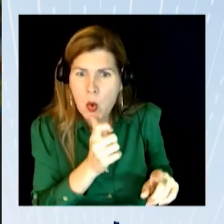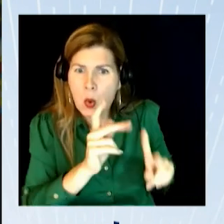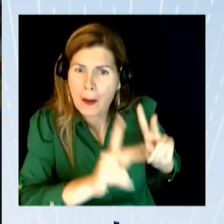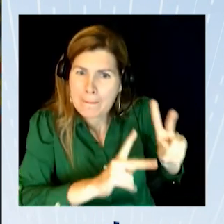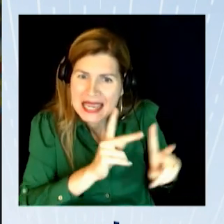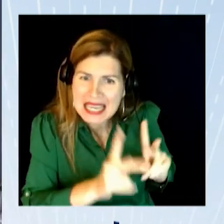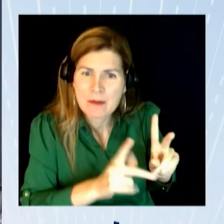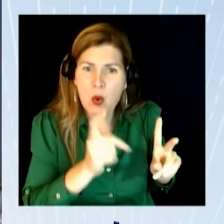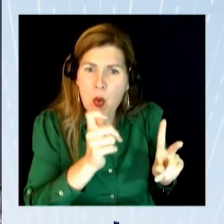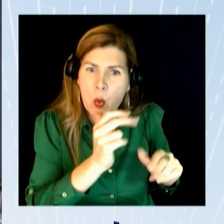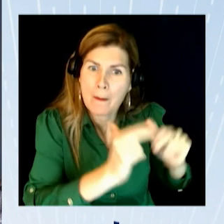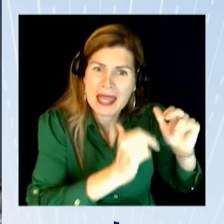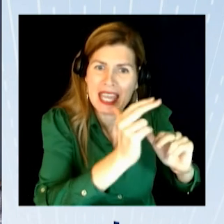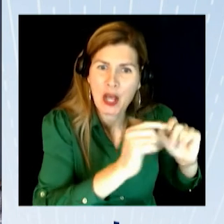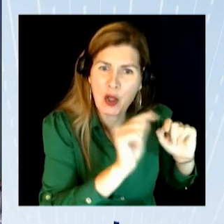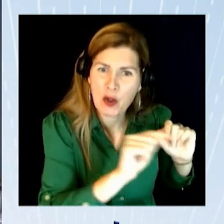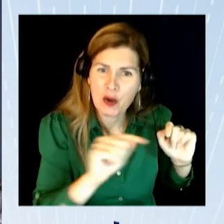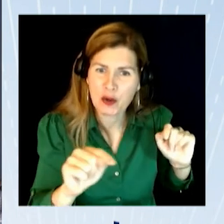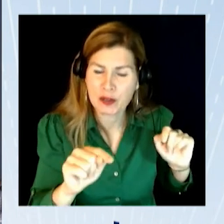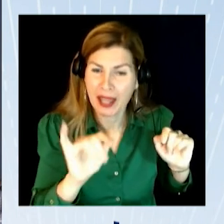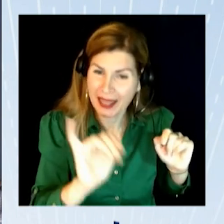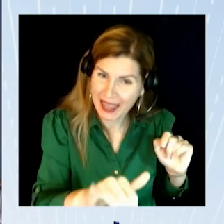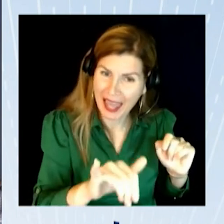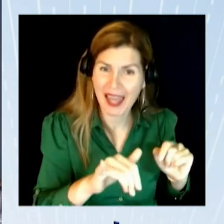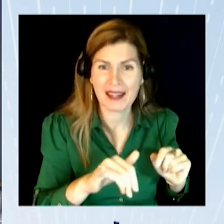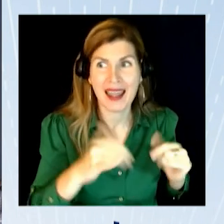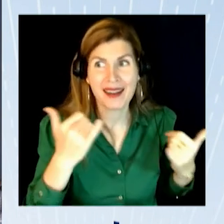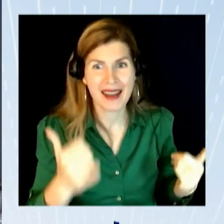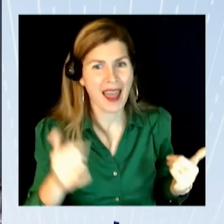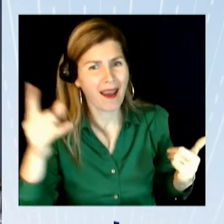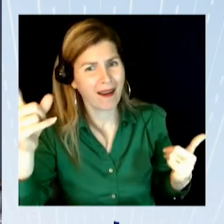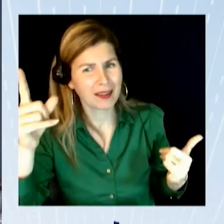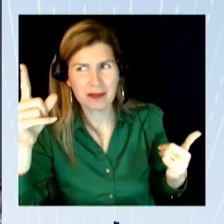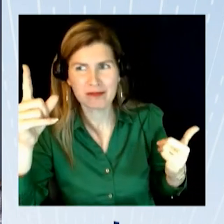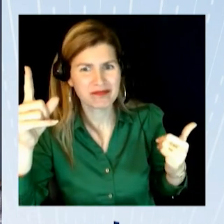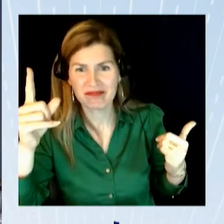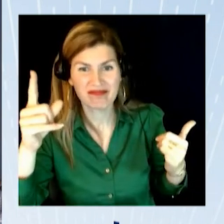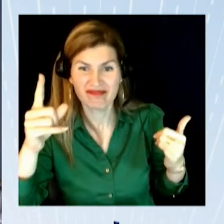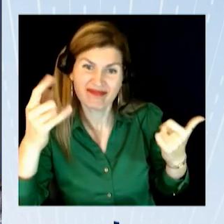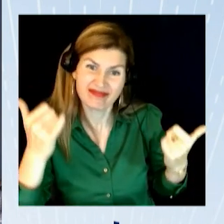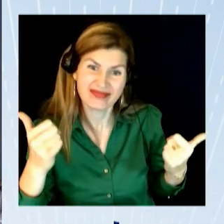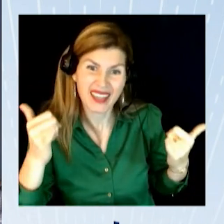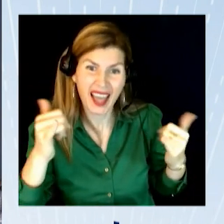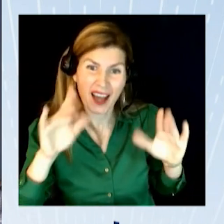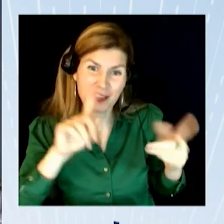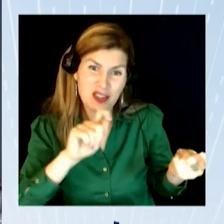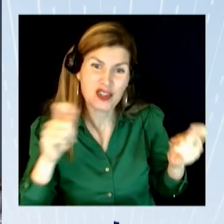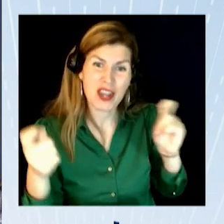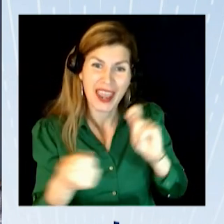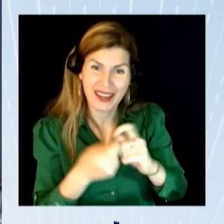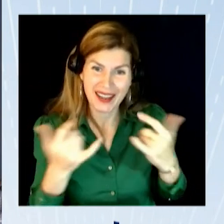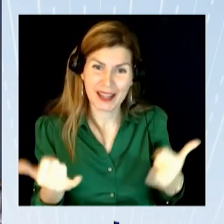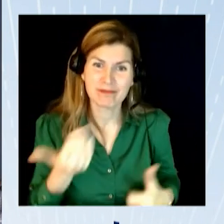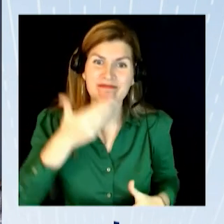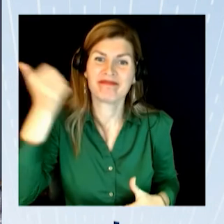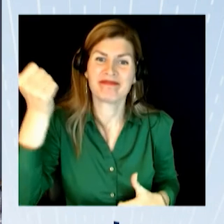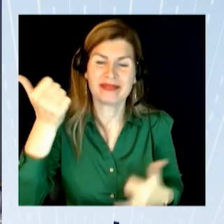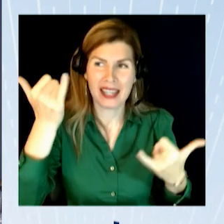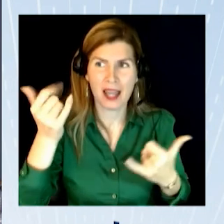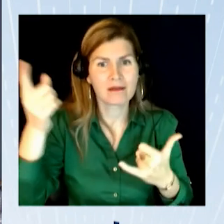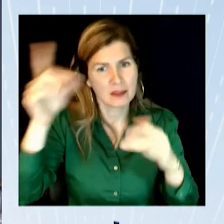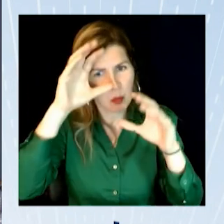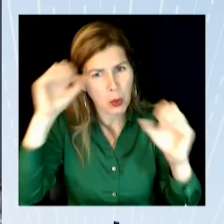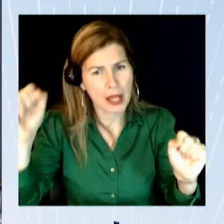happen. That's all changing now. And I love that this conversation under this administration is recognizing if we invest in